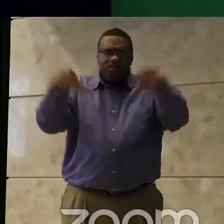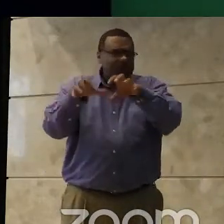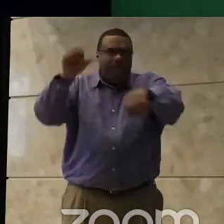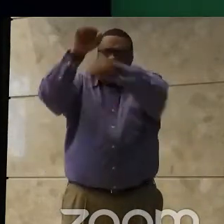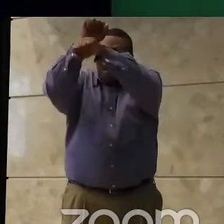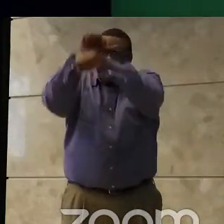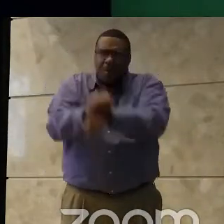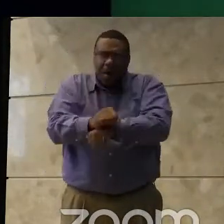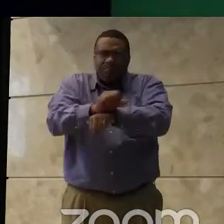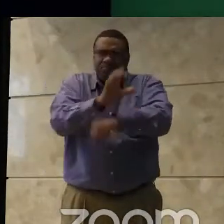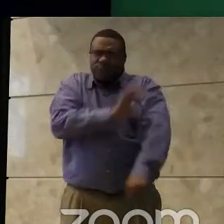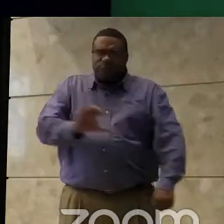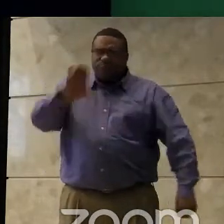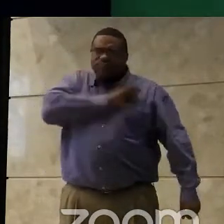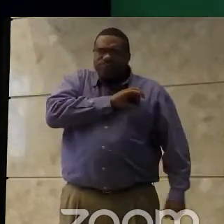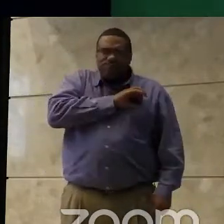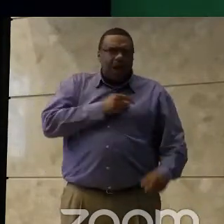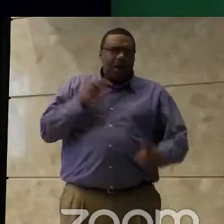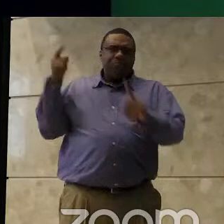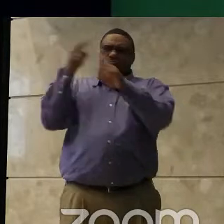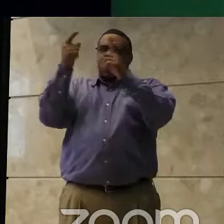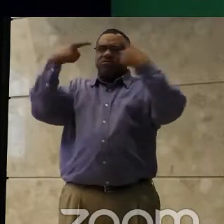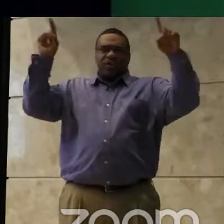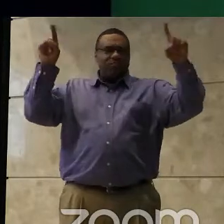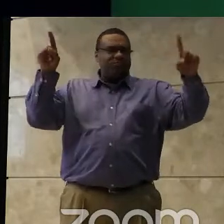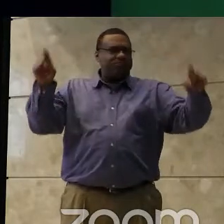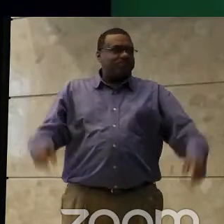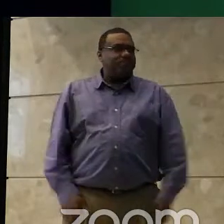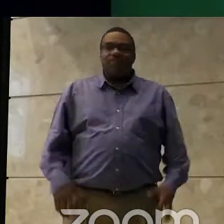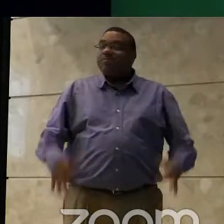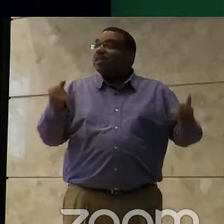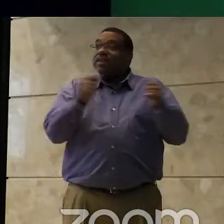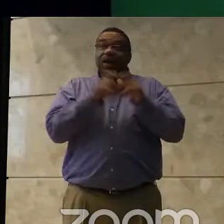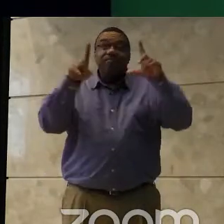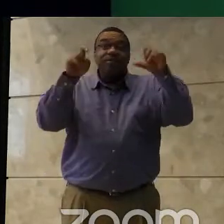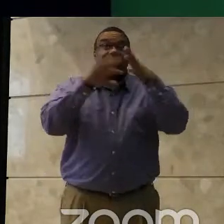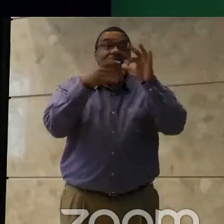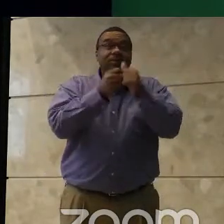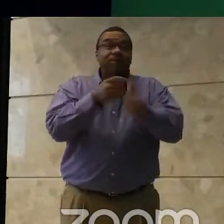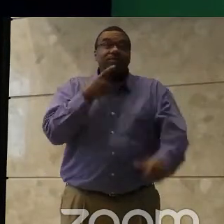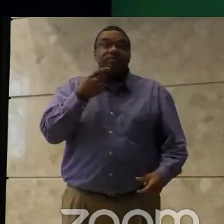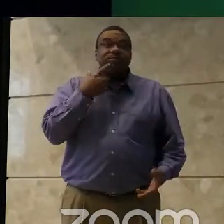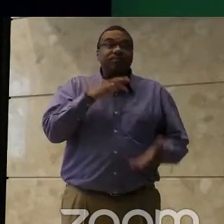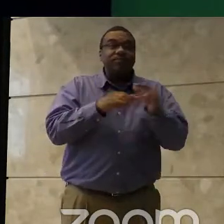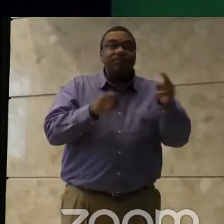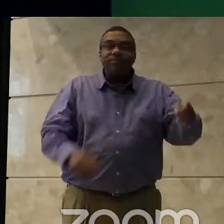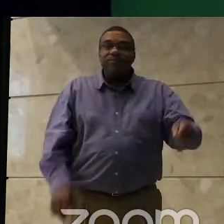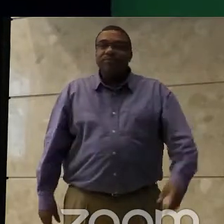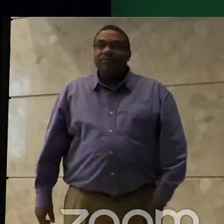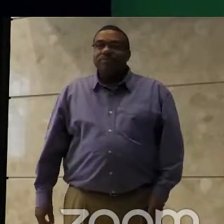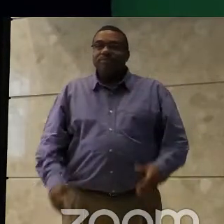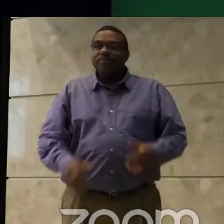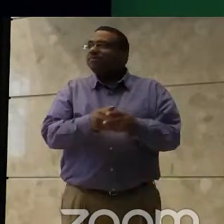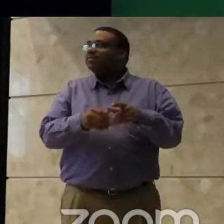habits, character, destiny. Okay, now, here's your test. Watch your thoughts, they become your...